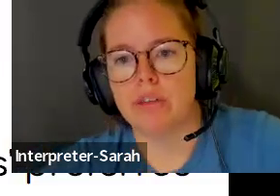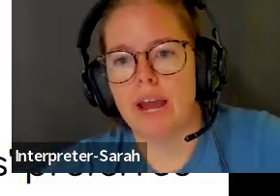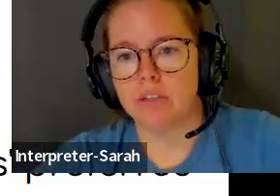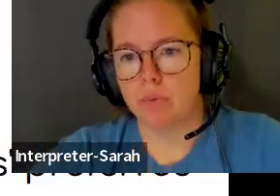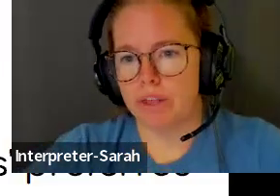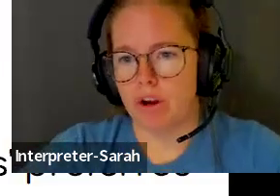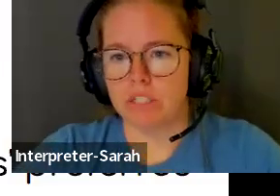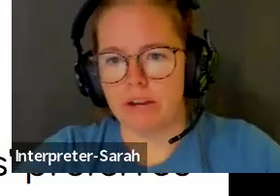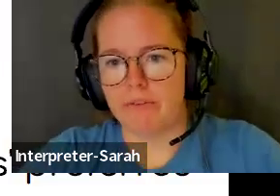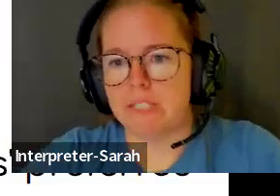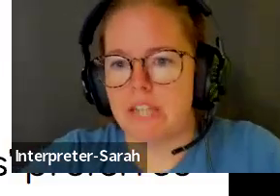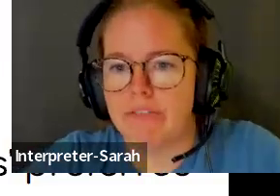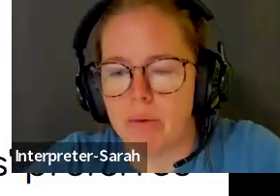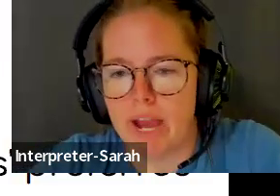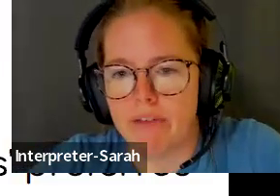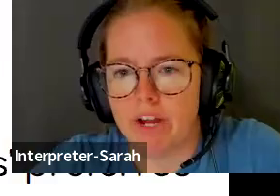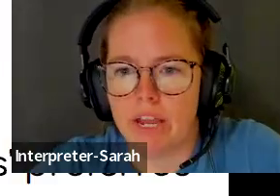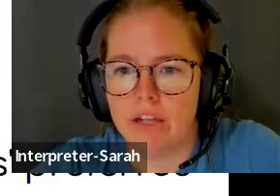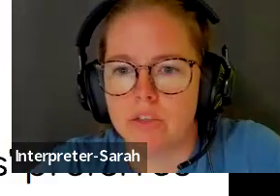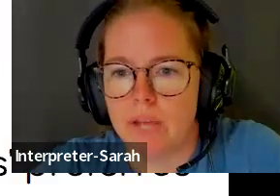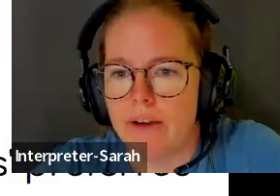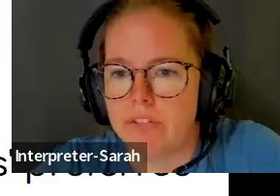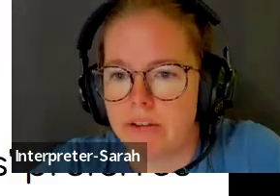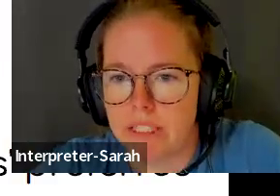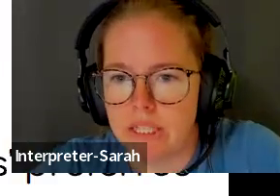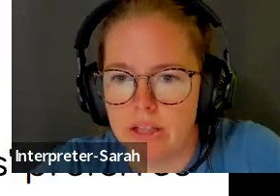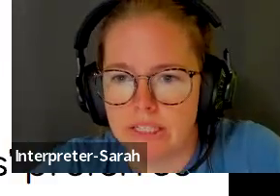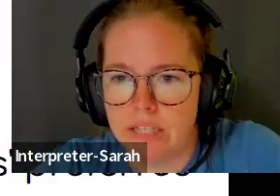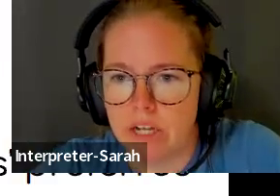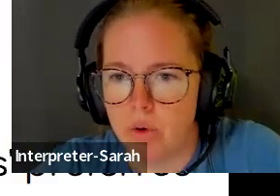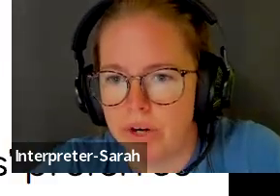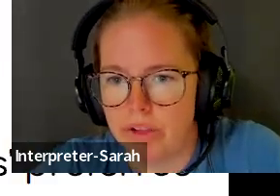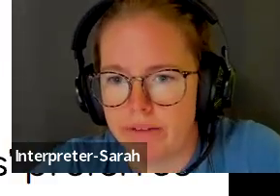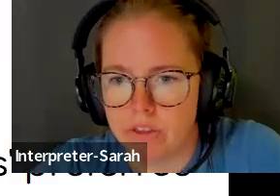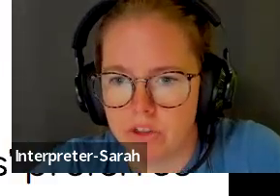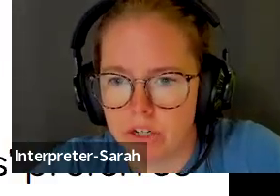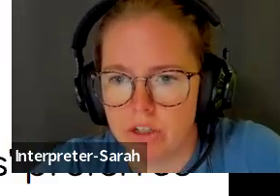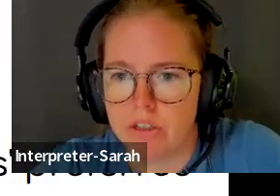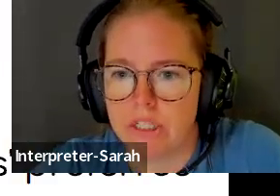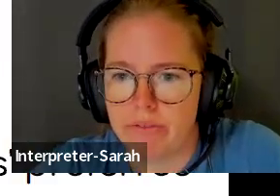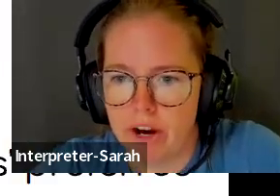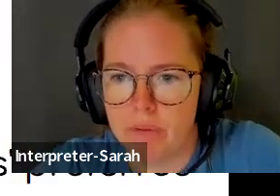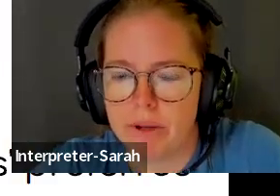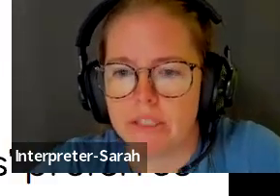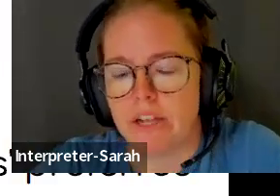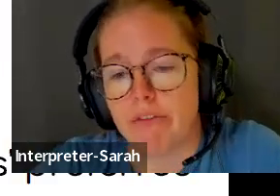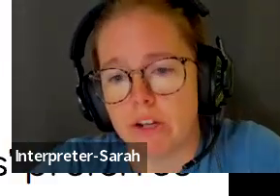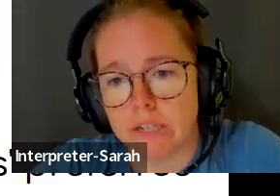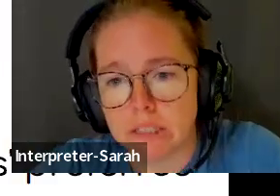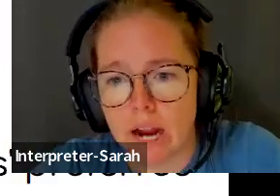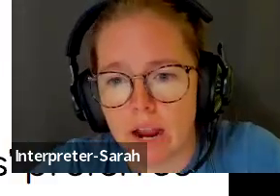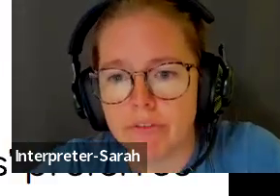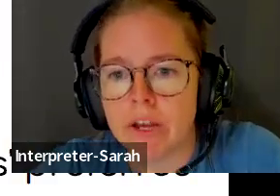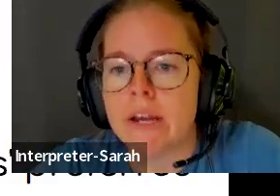And we do that with our deaf staff that we have on hand. We have deaf CCLSIs, care coordinator, life skills instructors, deaf therapists, deaf